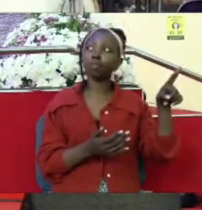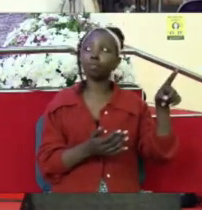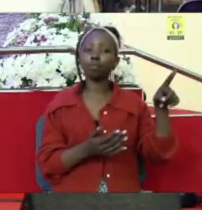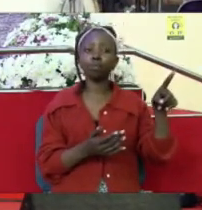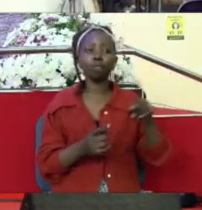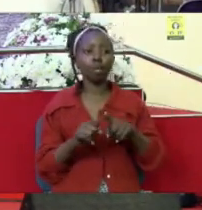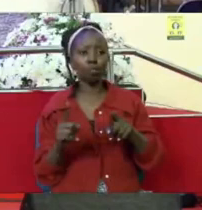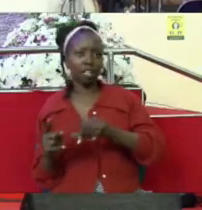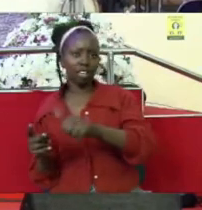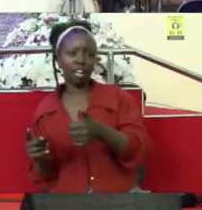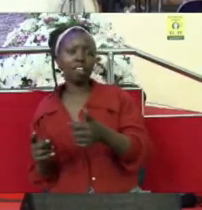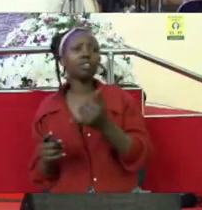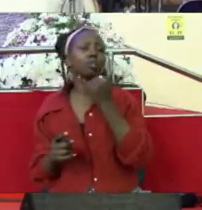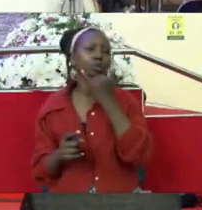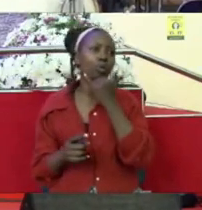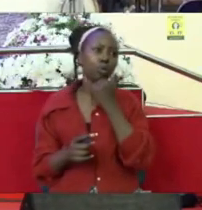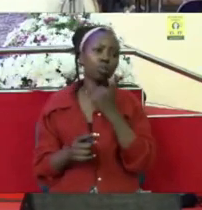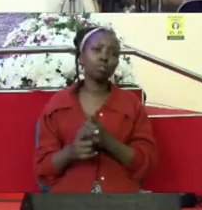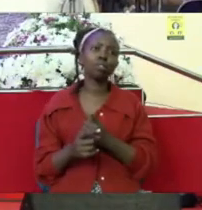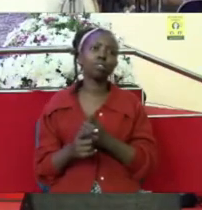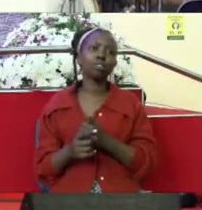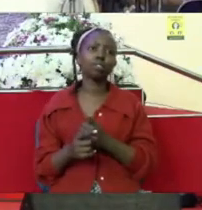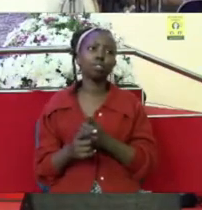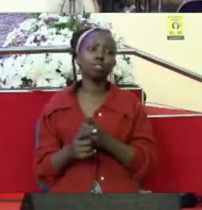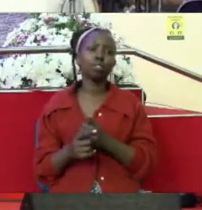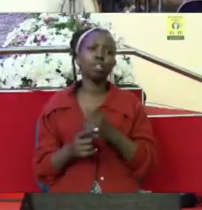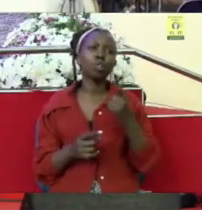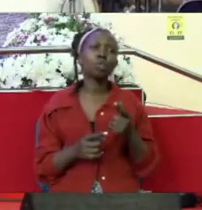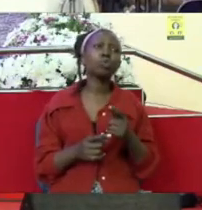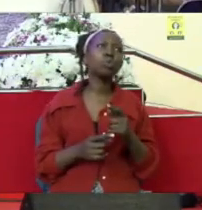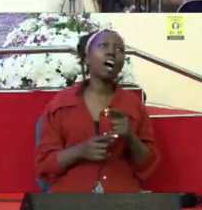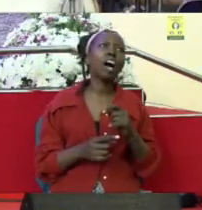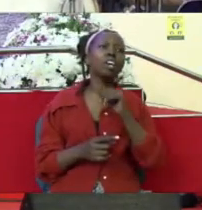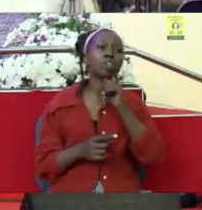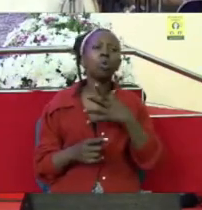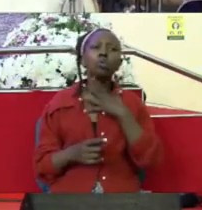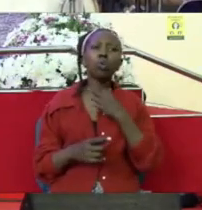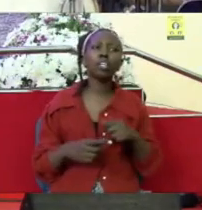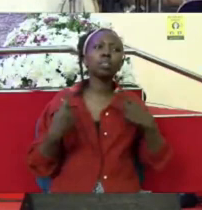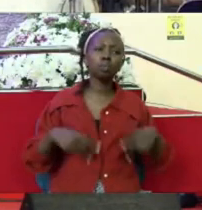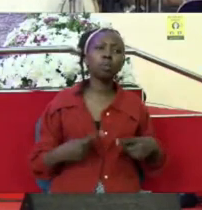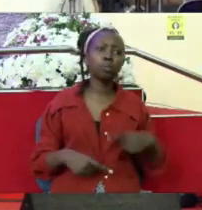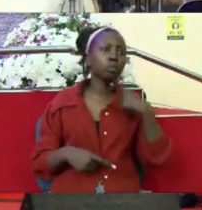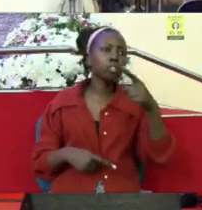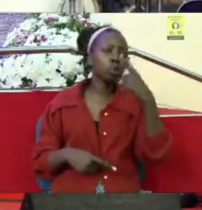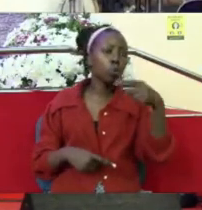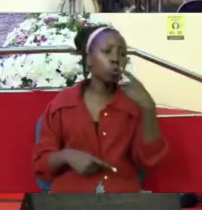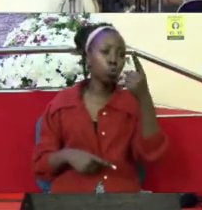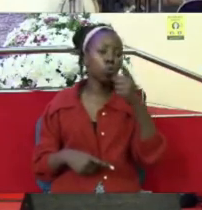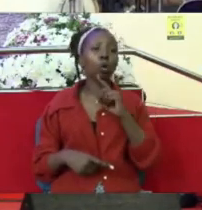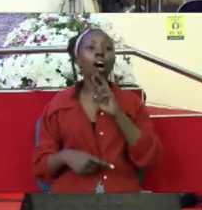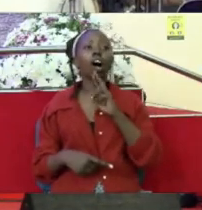wrong. Lakini wachapishaji. Refusing to be determined by what people think about you. Sikutaka watu waamue uamuzi wangu. Blessed be the name